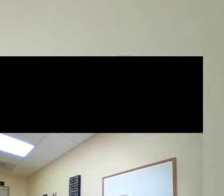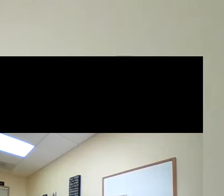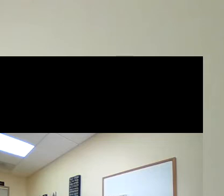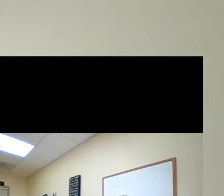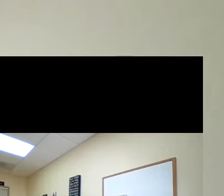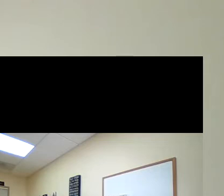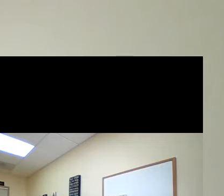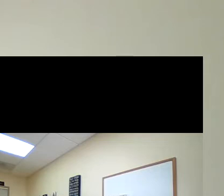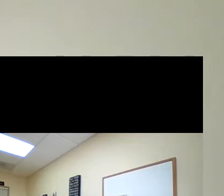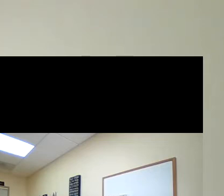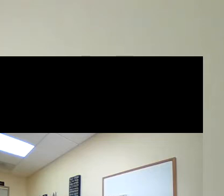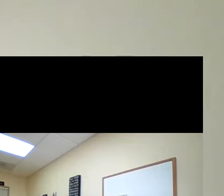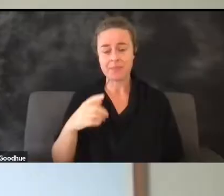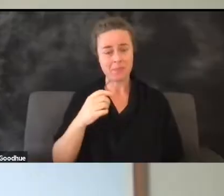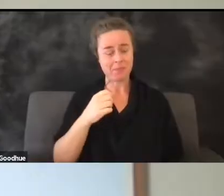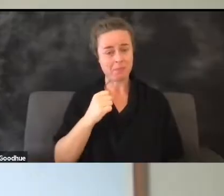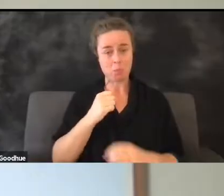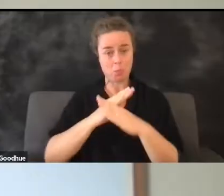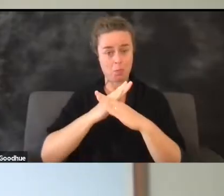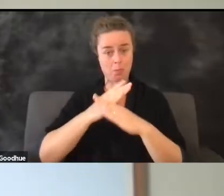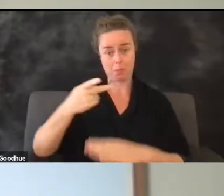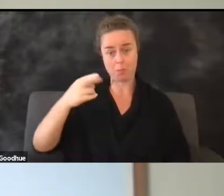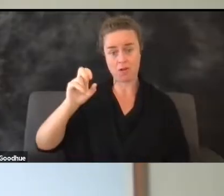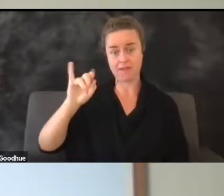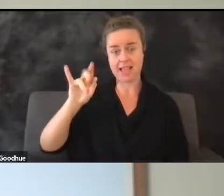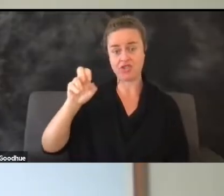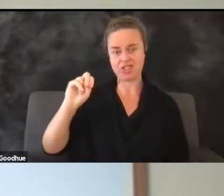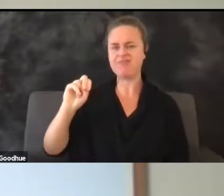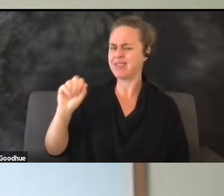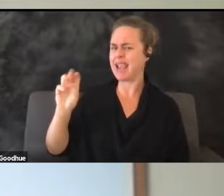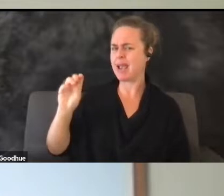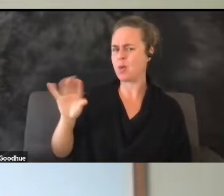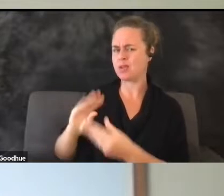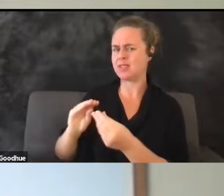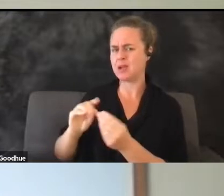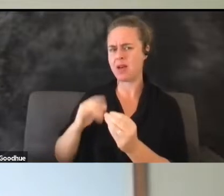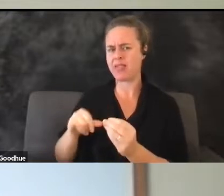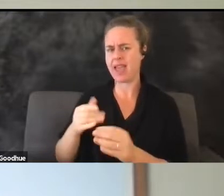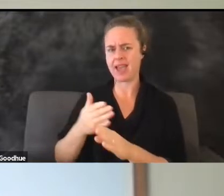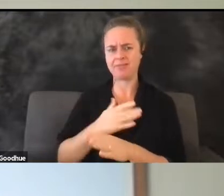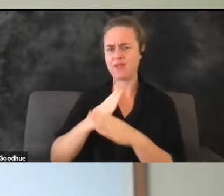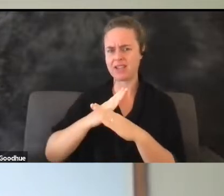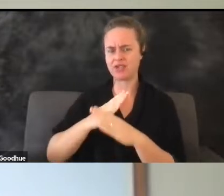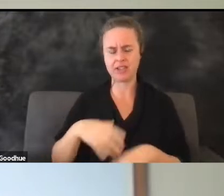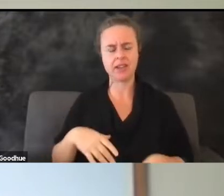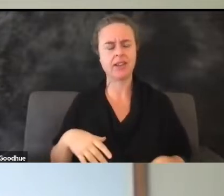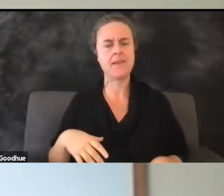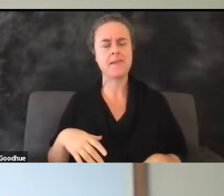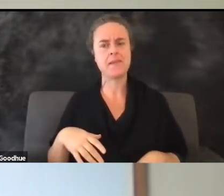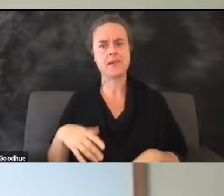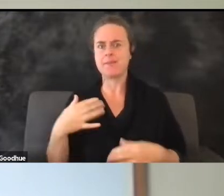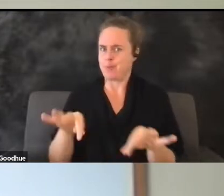the prevention that Amy will speak to is super important. And I wanted to note that we have heard from folks